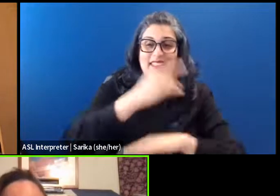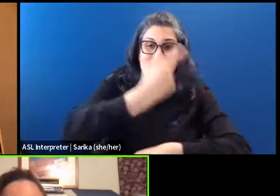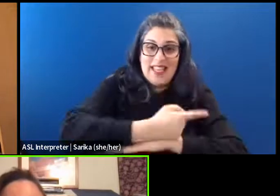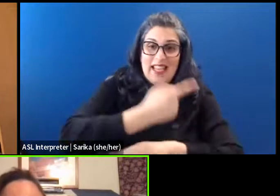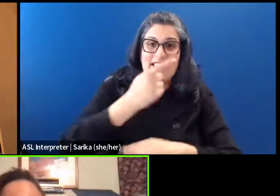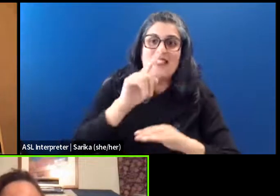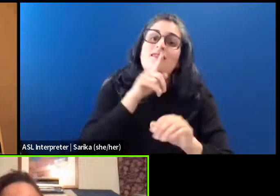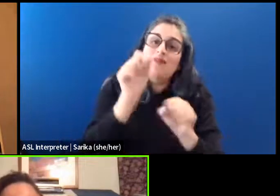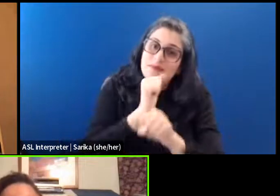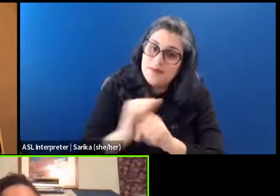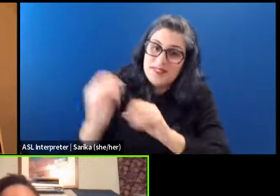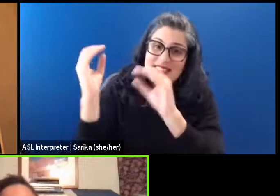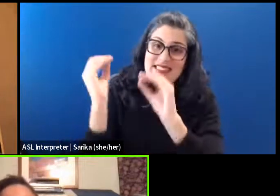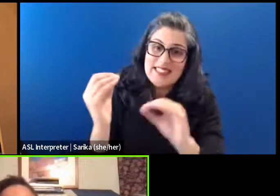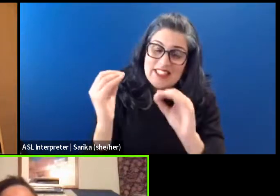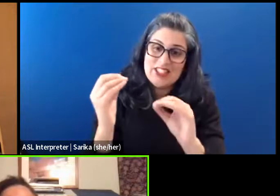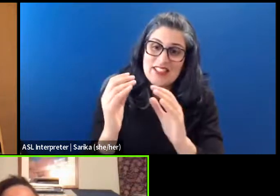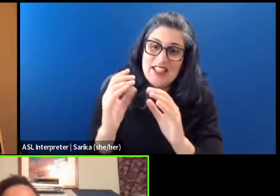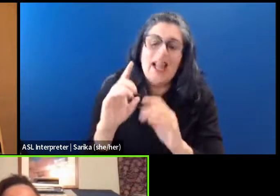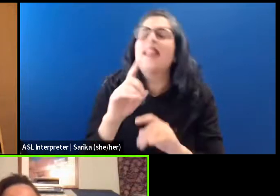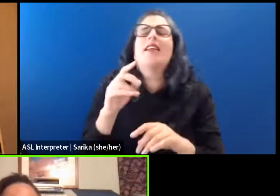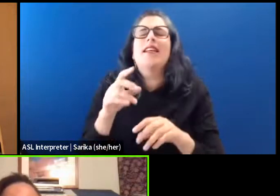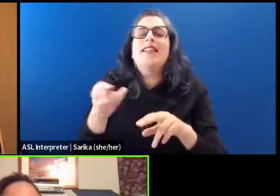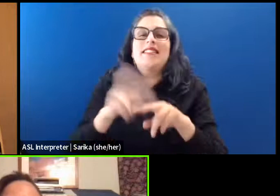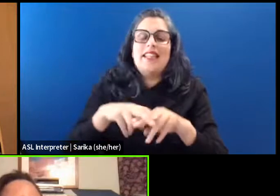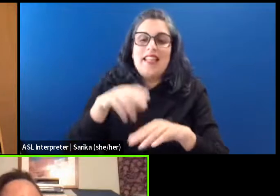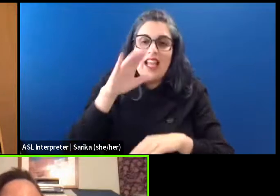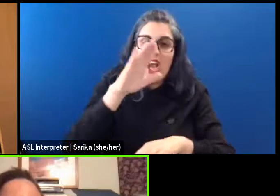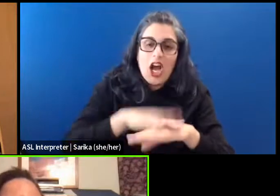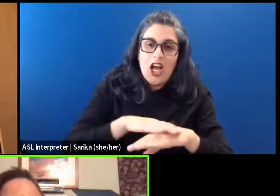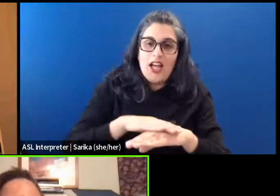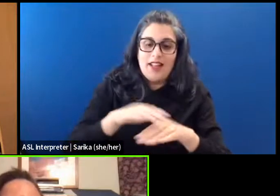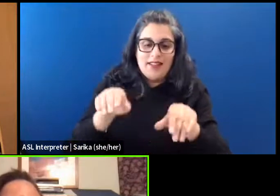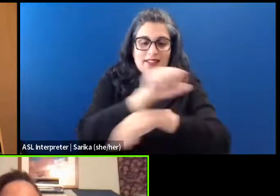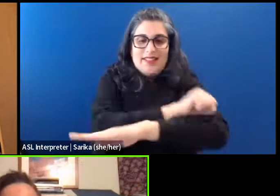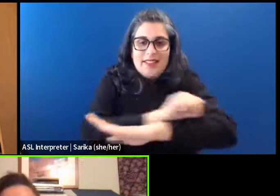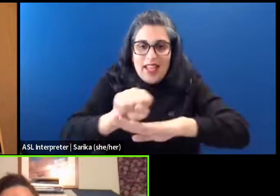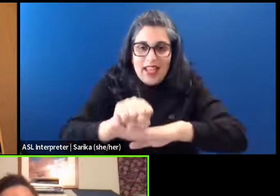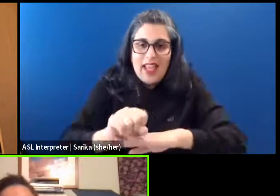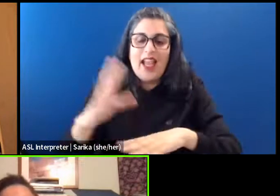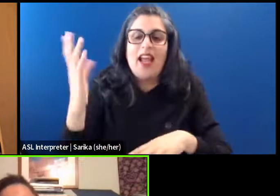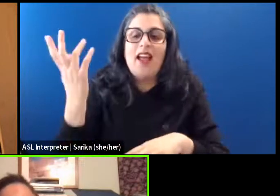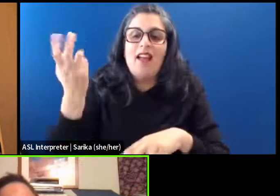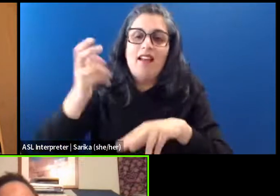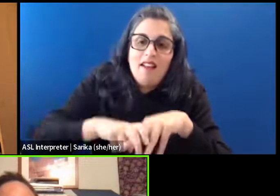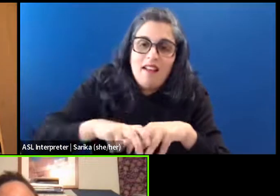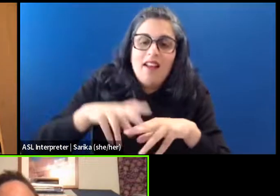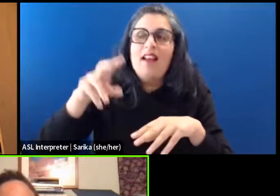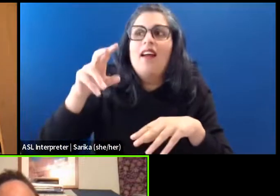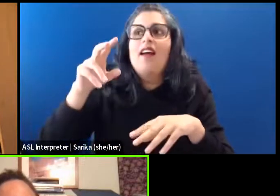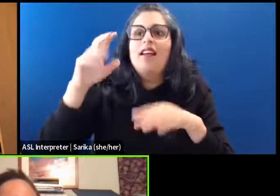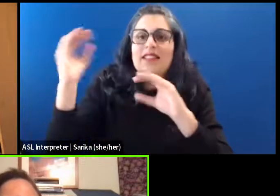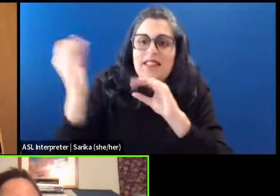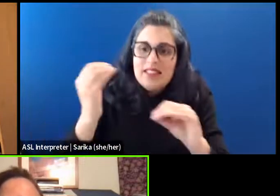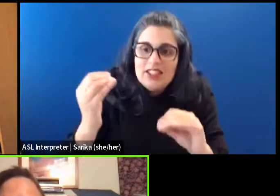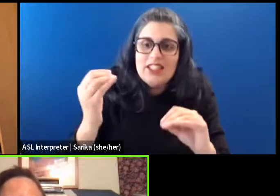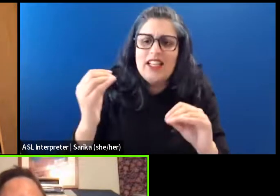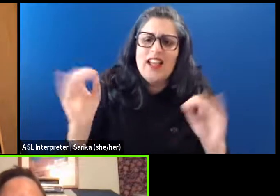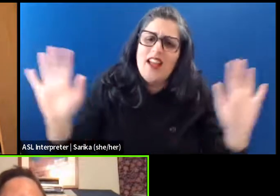teaching and giving Dharma talks and leading meditation and ushering in